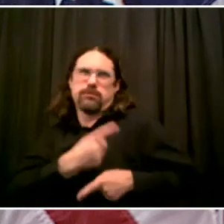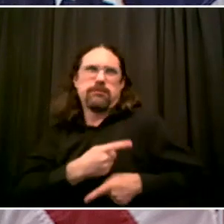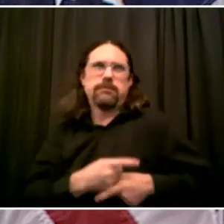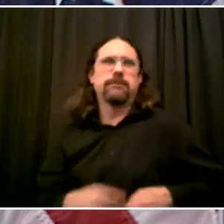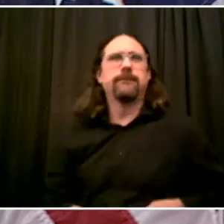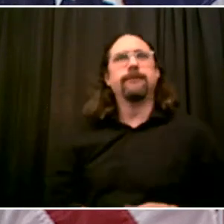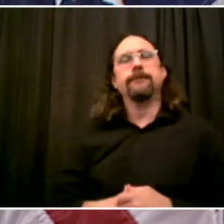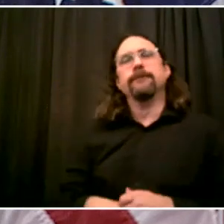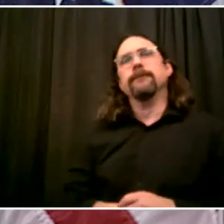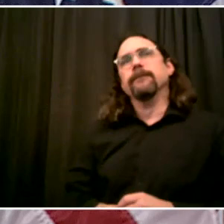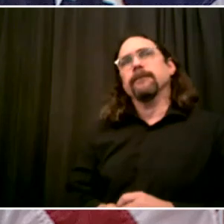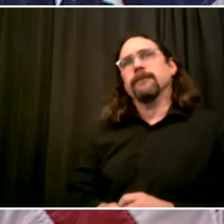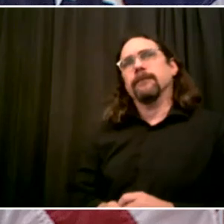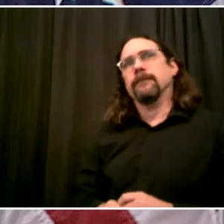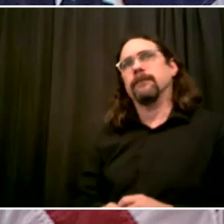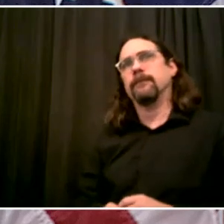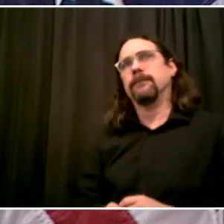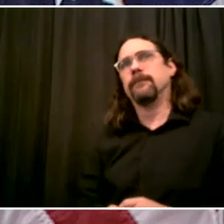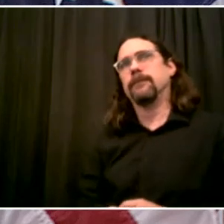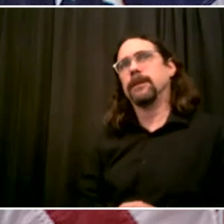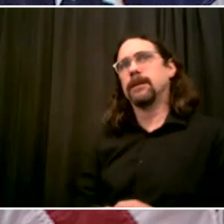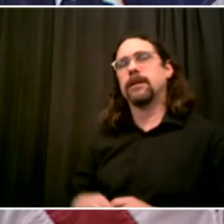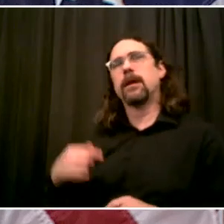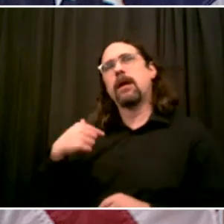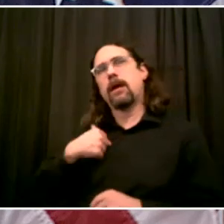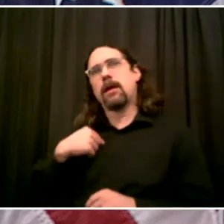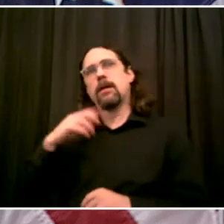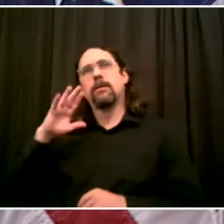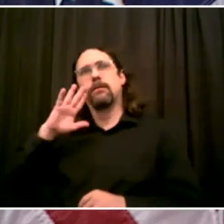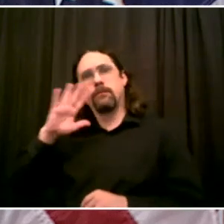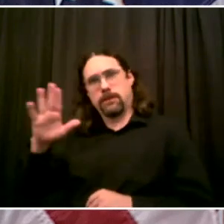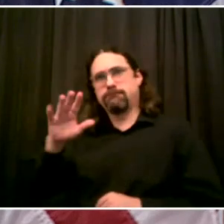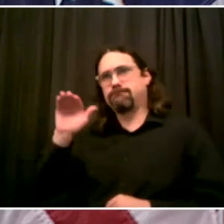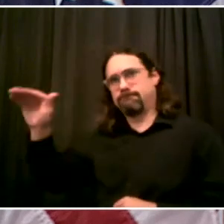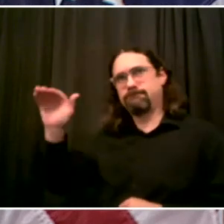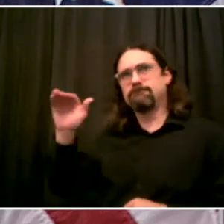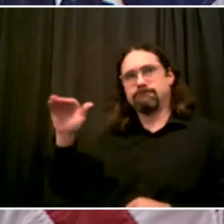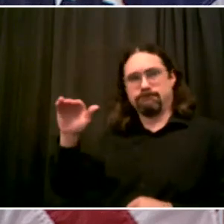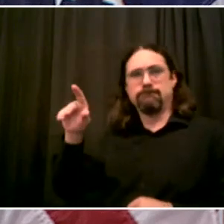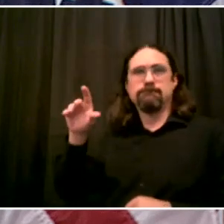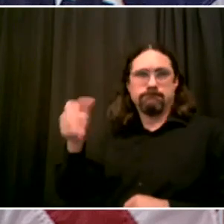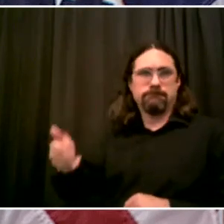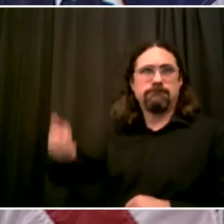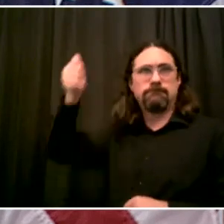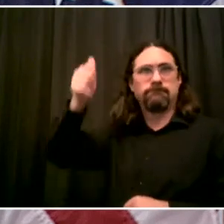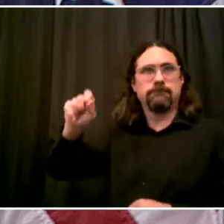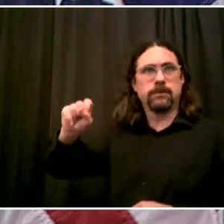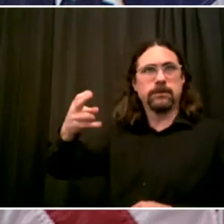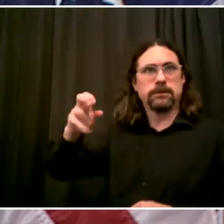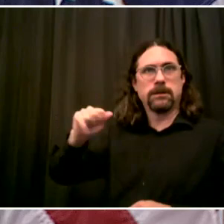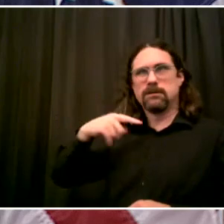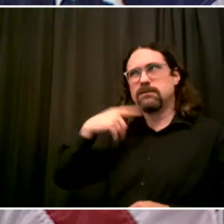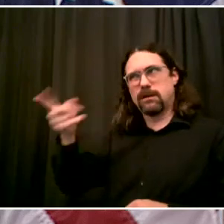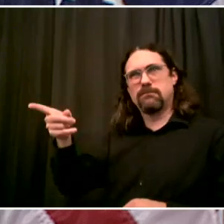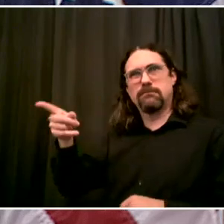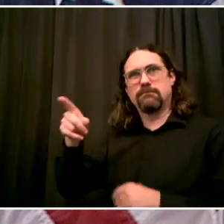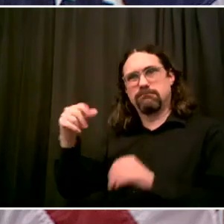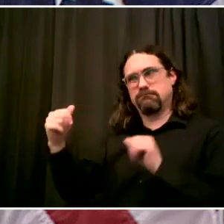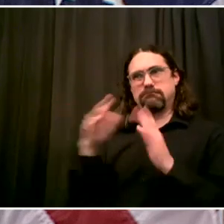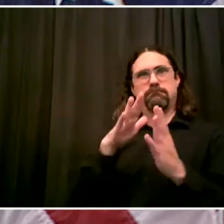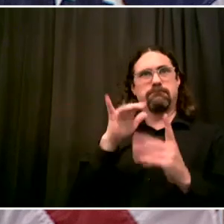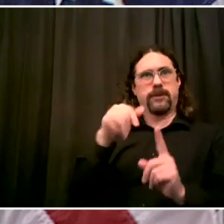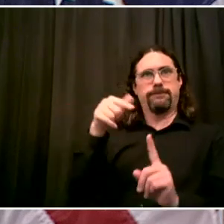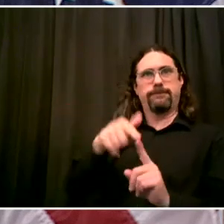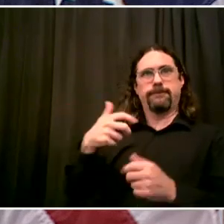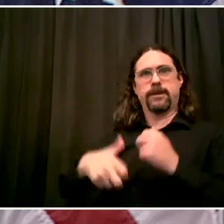consequences. But it is just inappropriate. And it's part of public trust. The whole notion